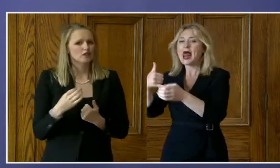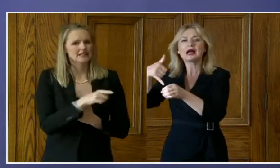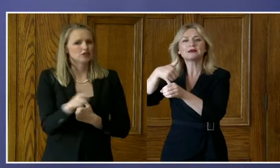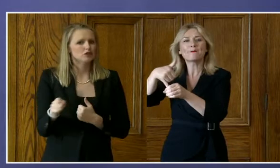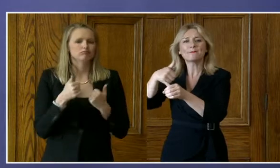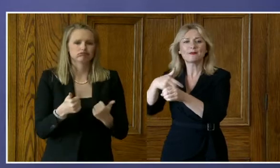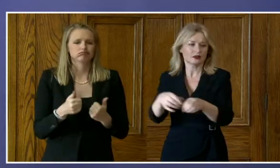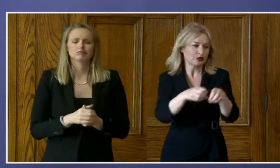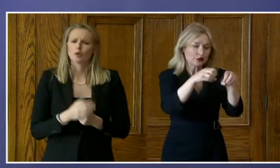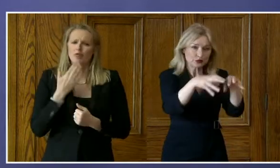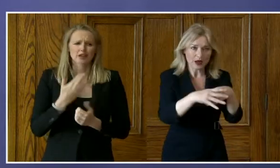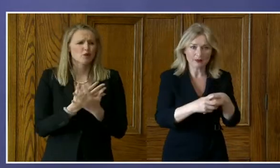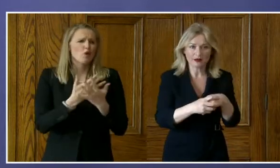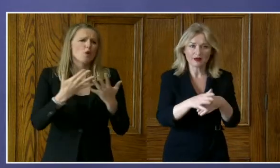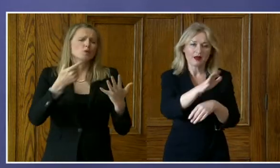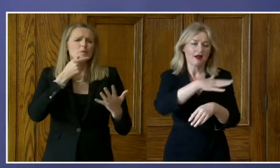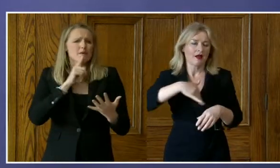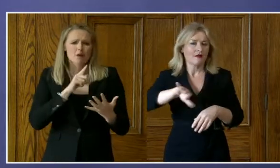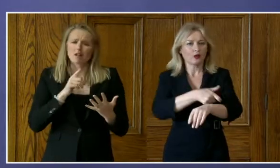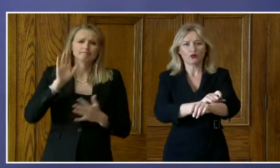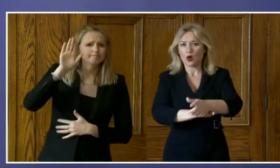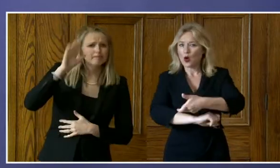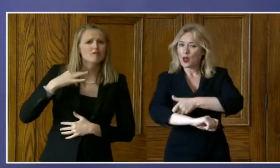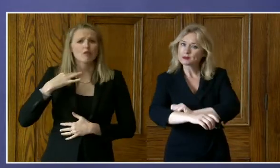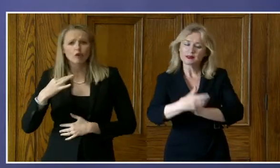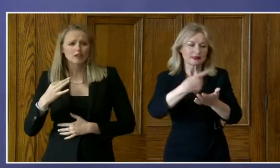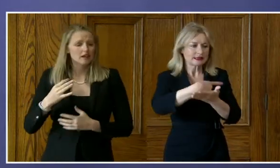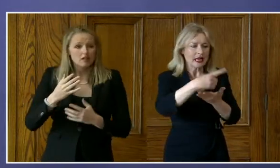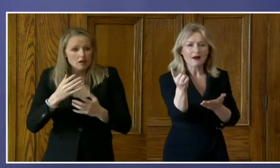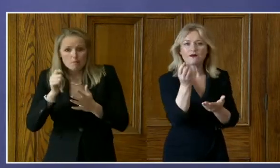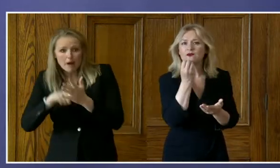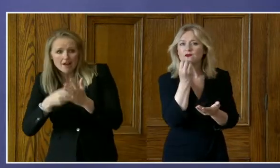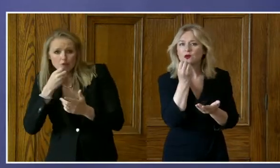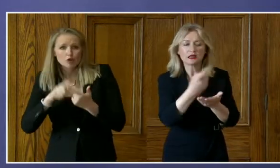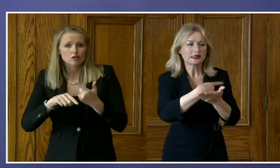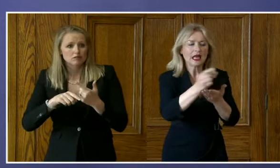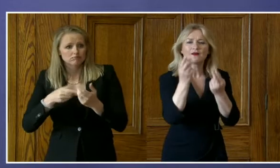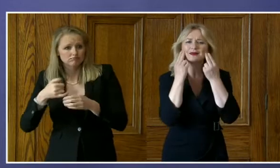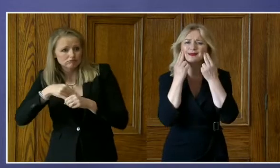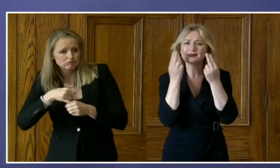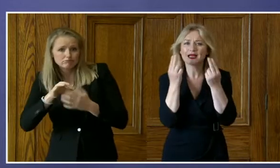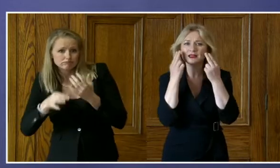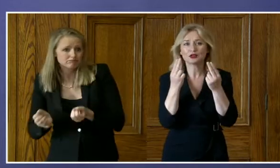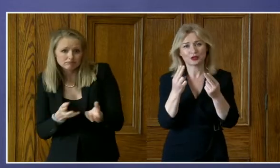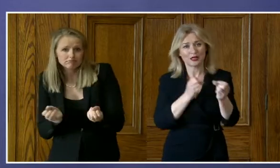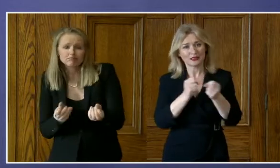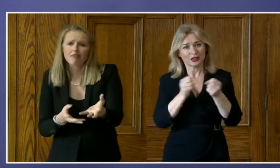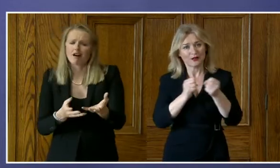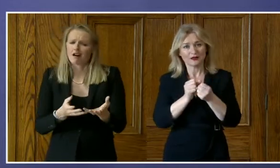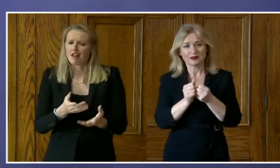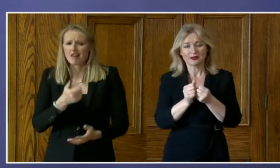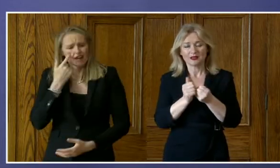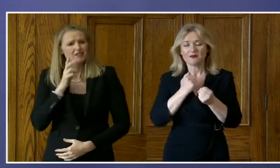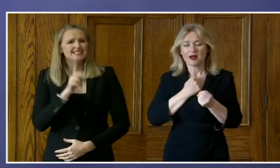by many across our society to deliver food and to provide other essential services is heartening and truly